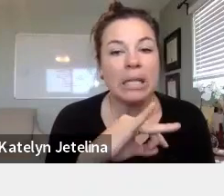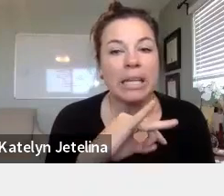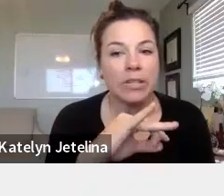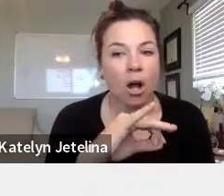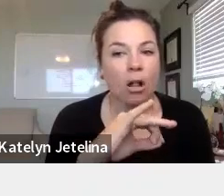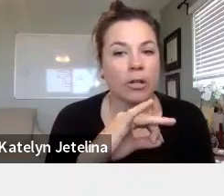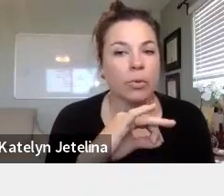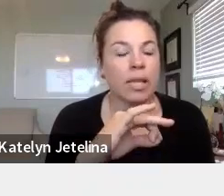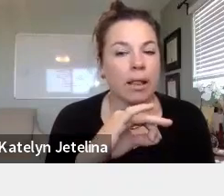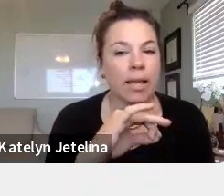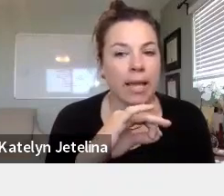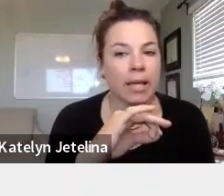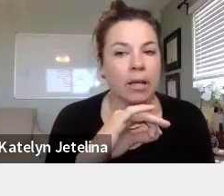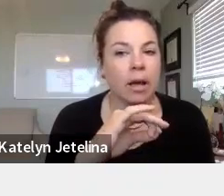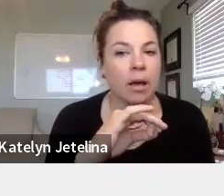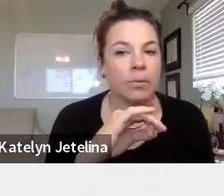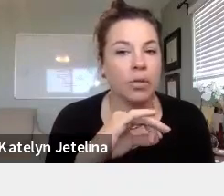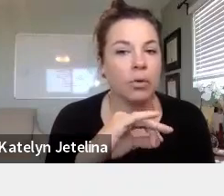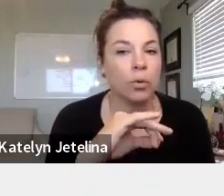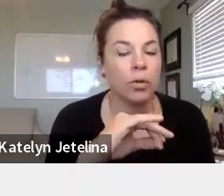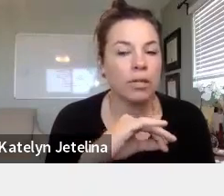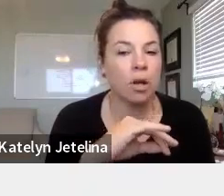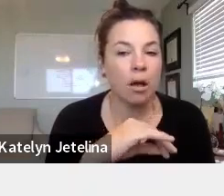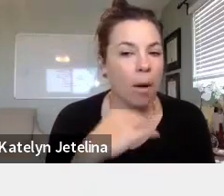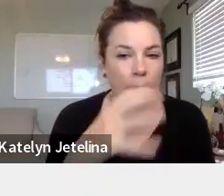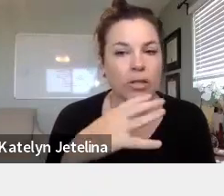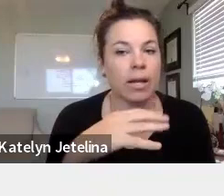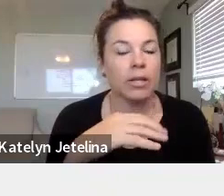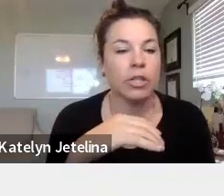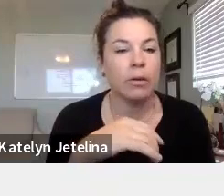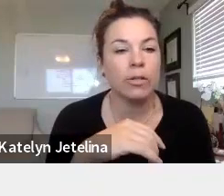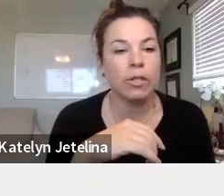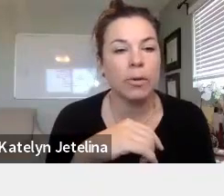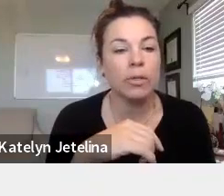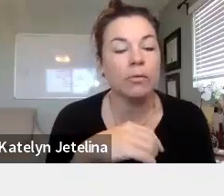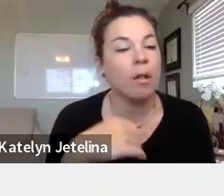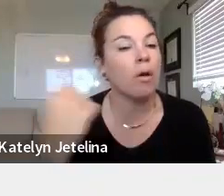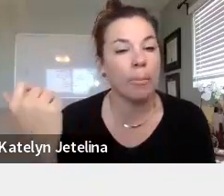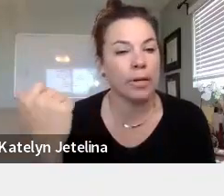$5 billion was allocated to this Operation